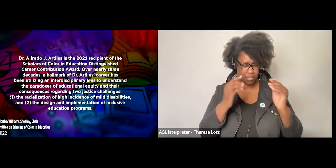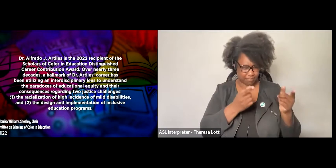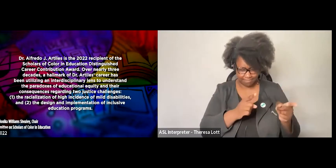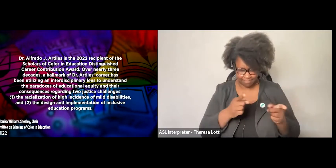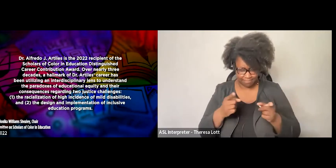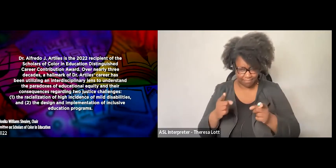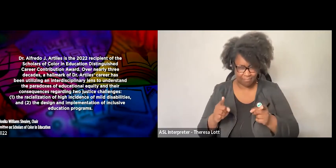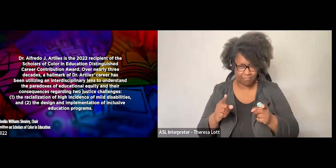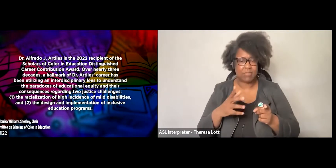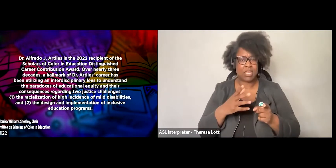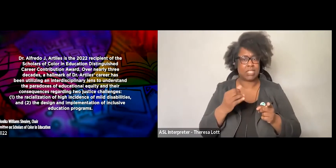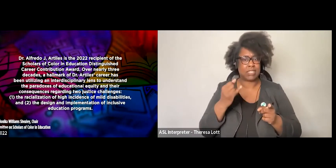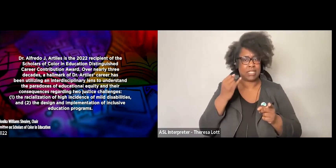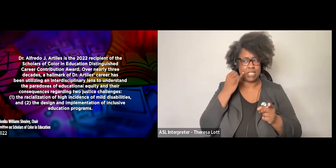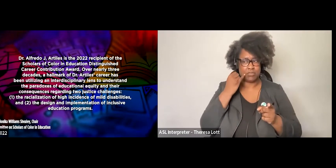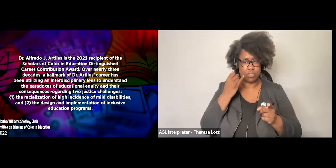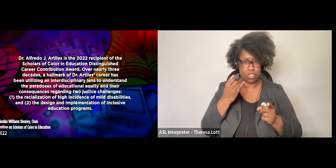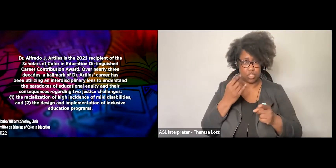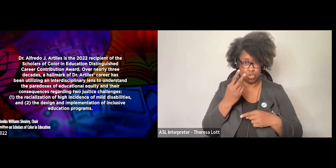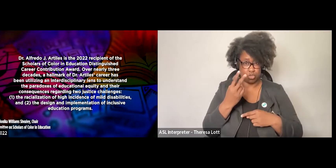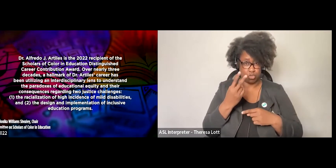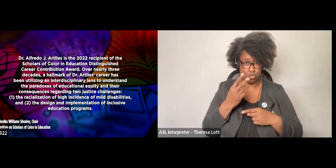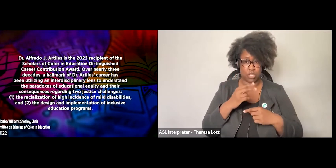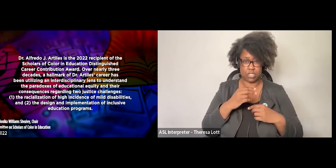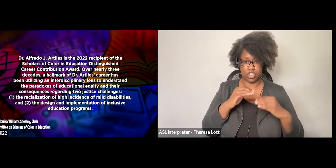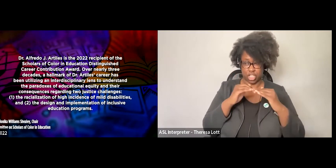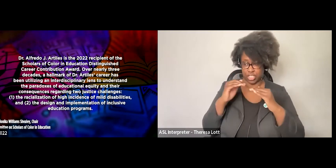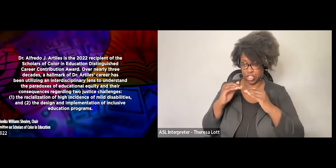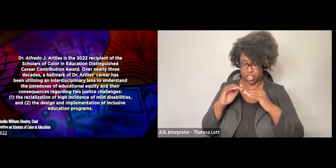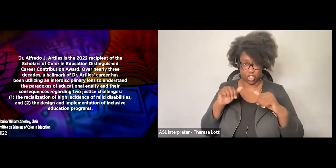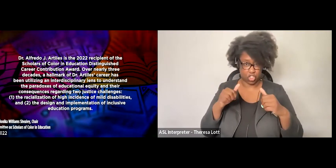consequences regarding 2 justice challenges: